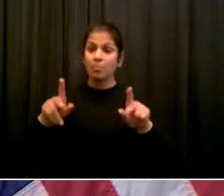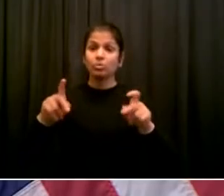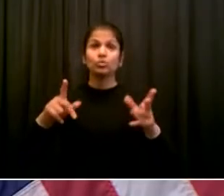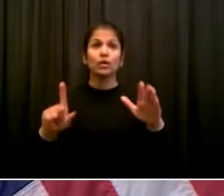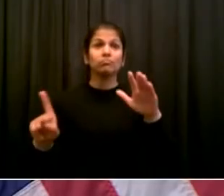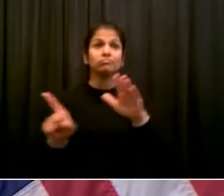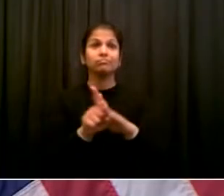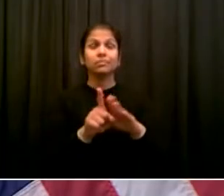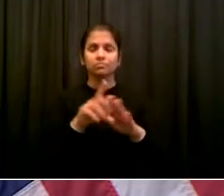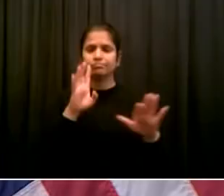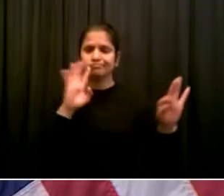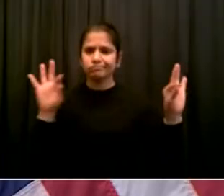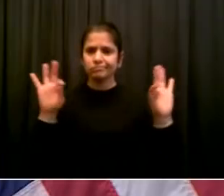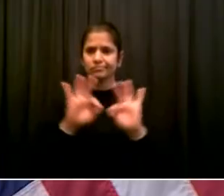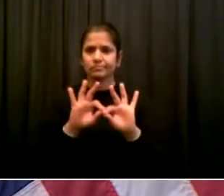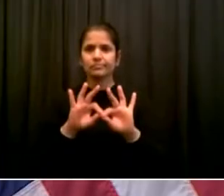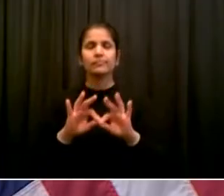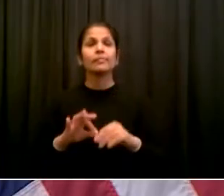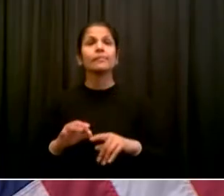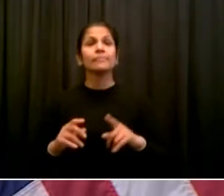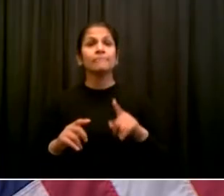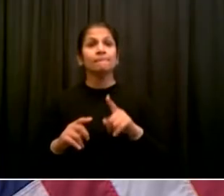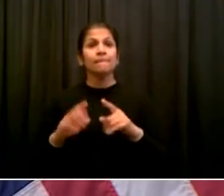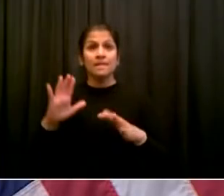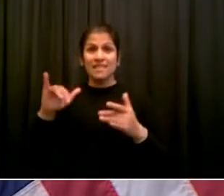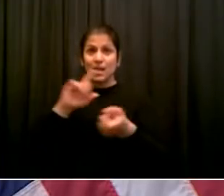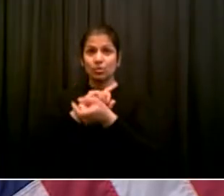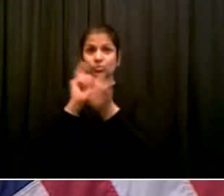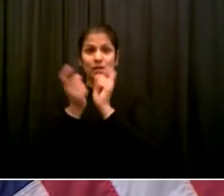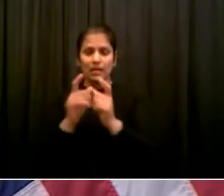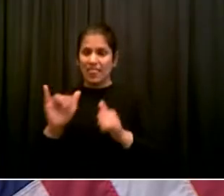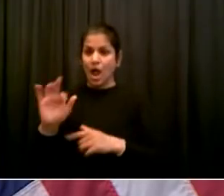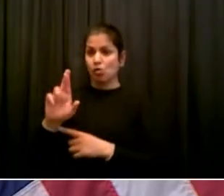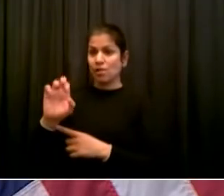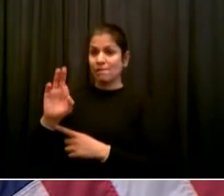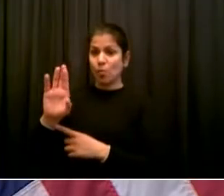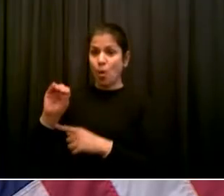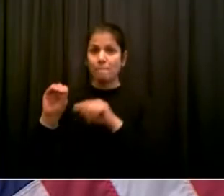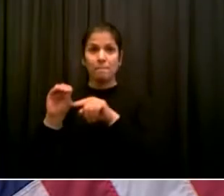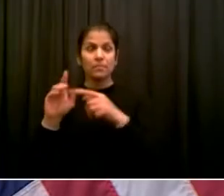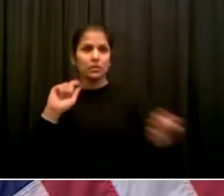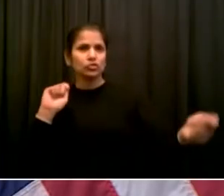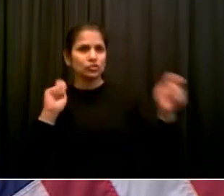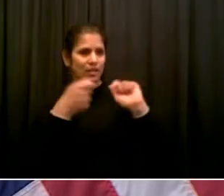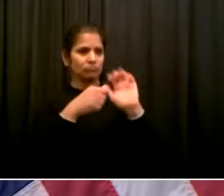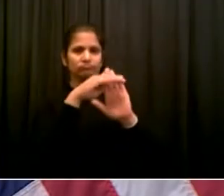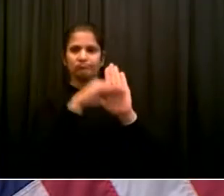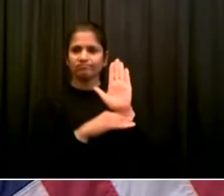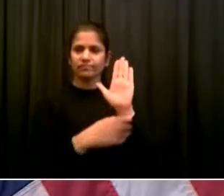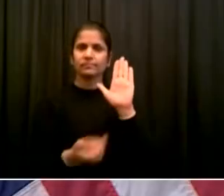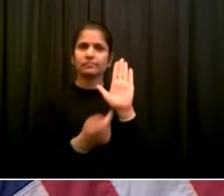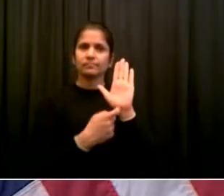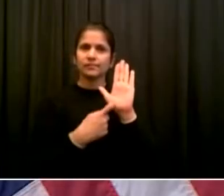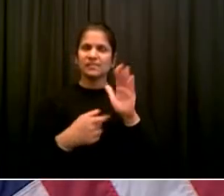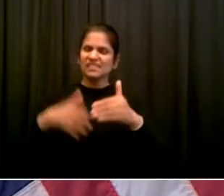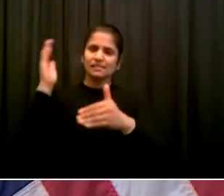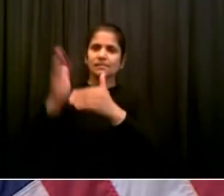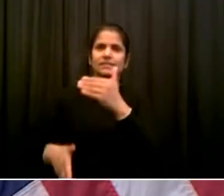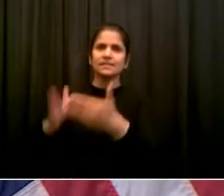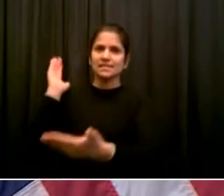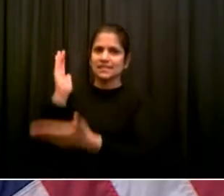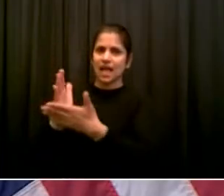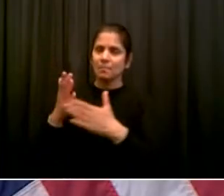important. And this reform package is a piece of it, but rest assured, it doesn't end here. It's going to continue. And